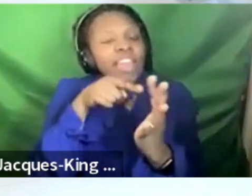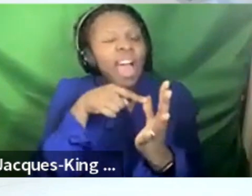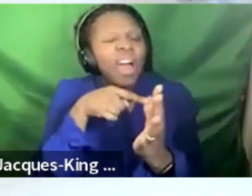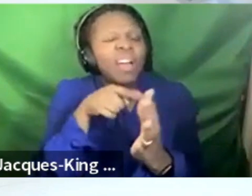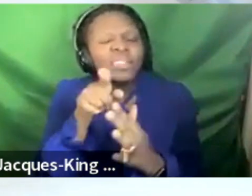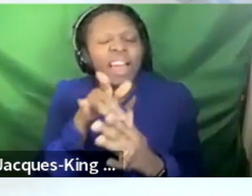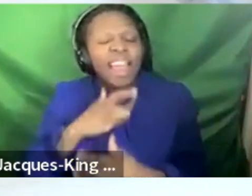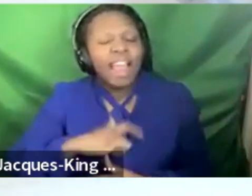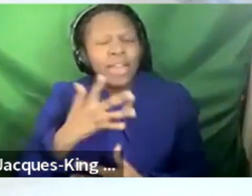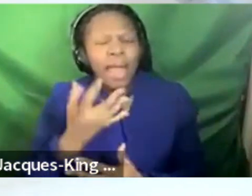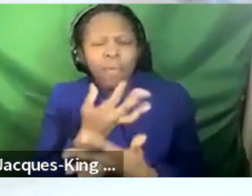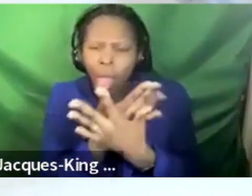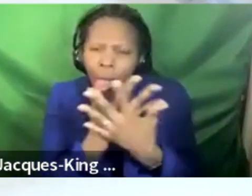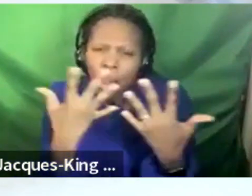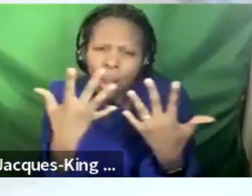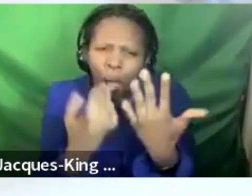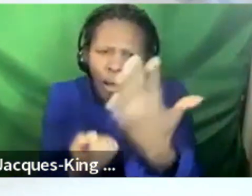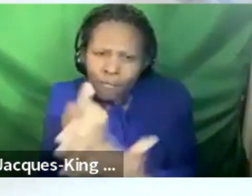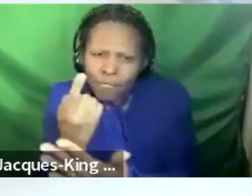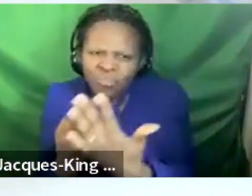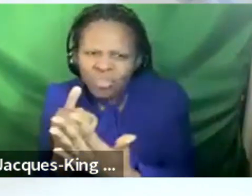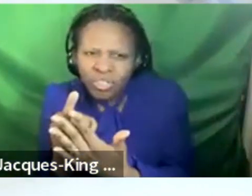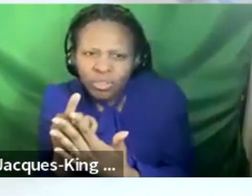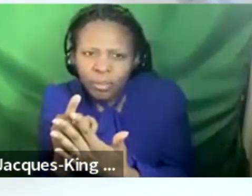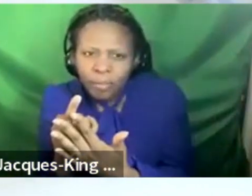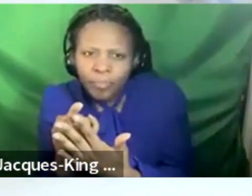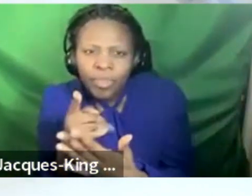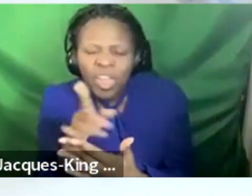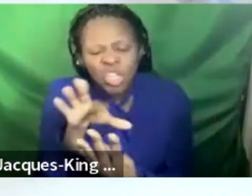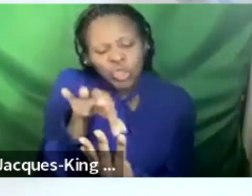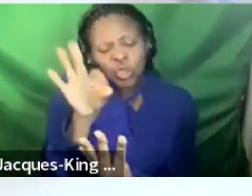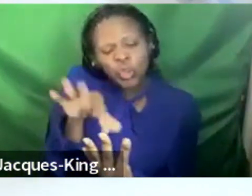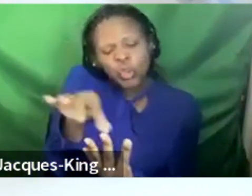right? Olivia is presented as a character with tons of options.